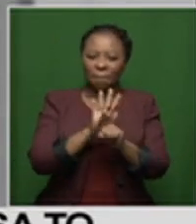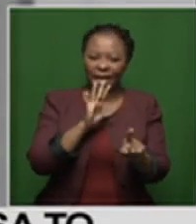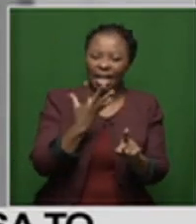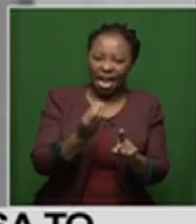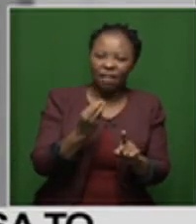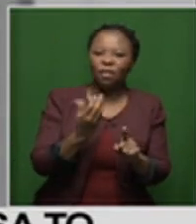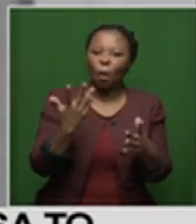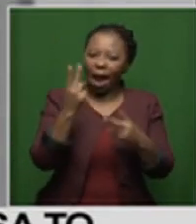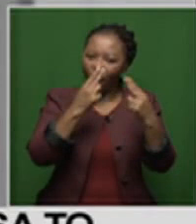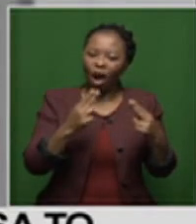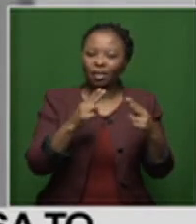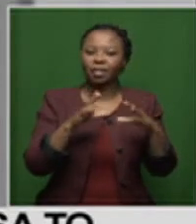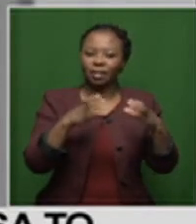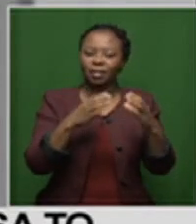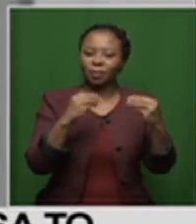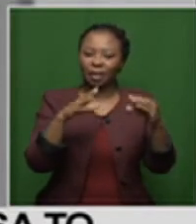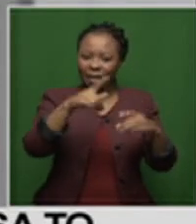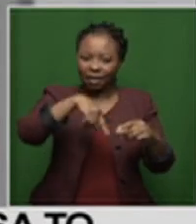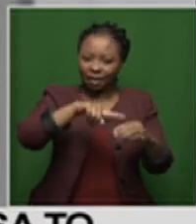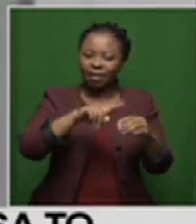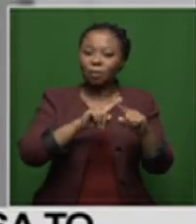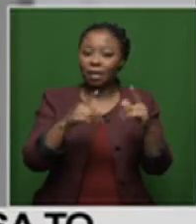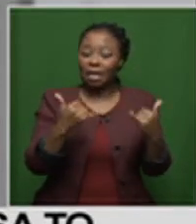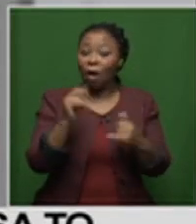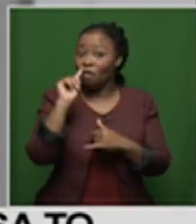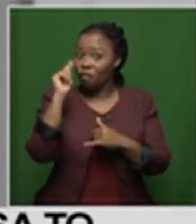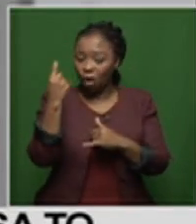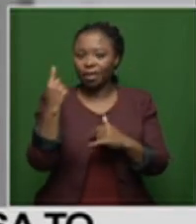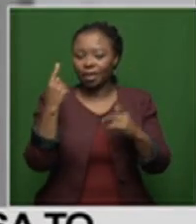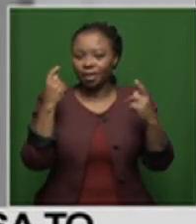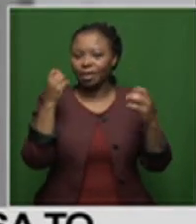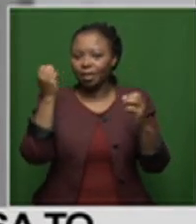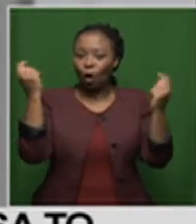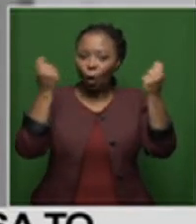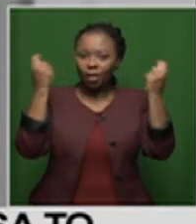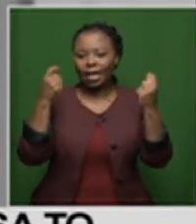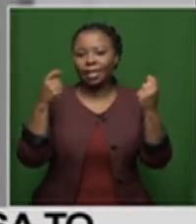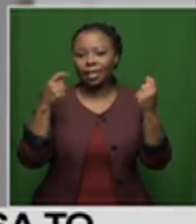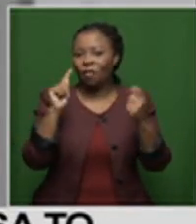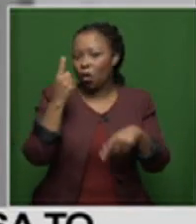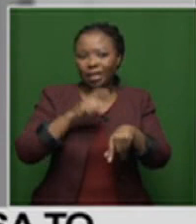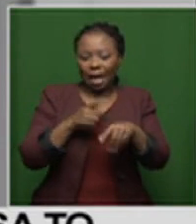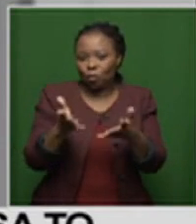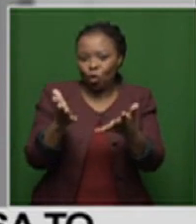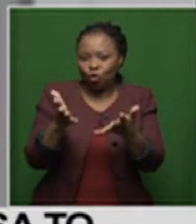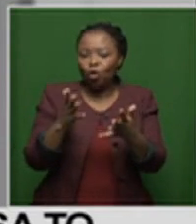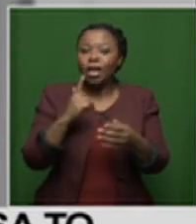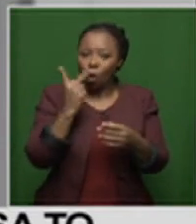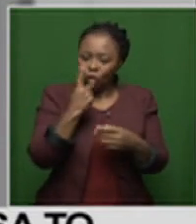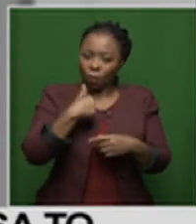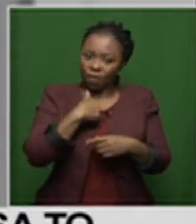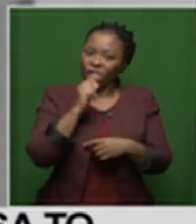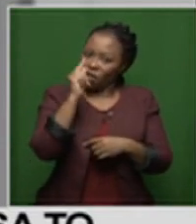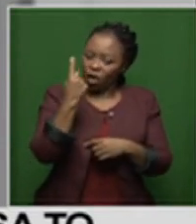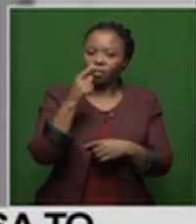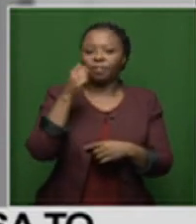And this will be the first, I think, concert of its kind. And it will be my first performance and many